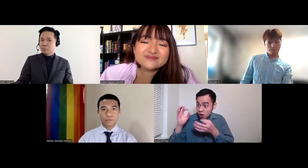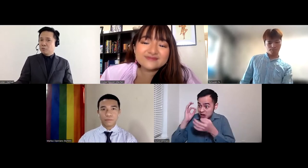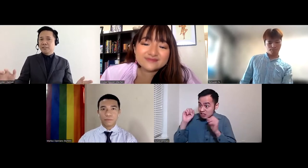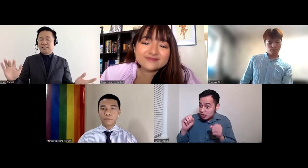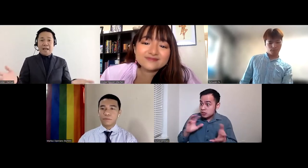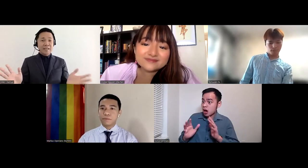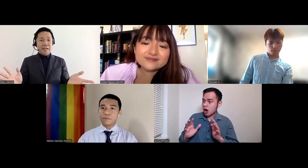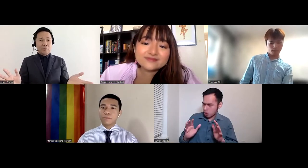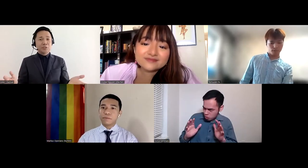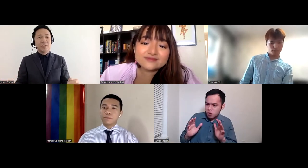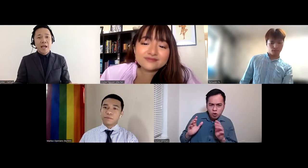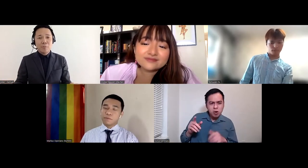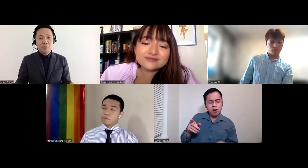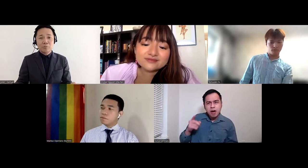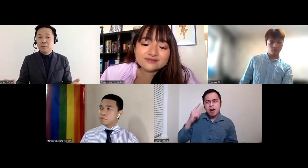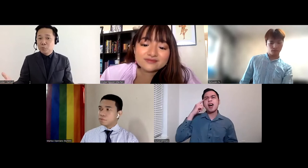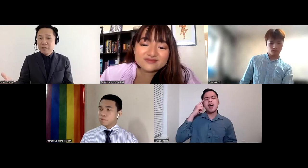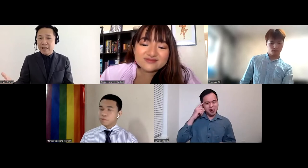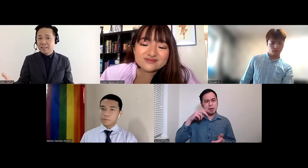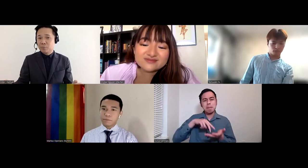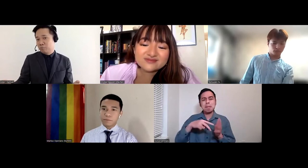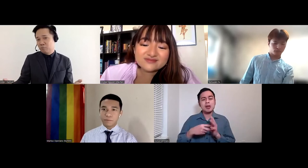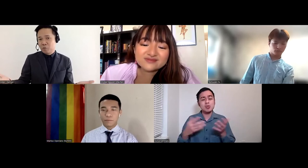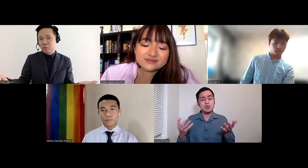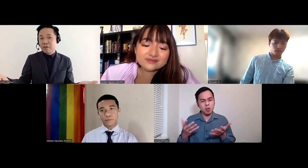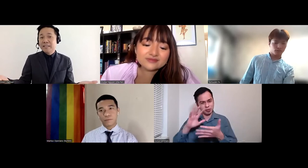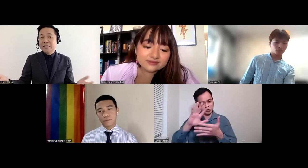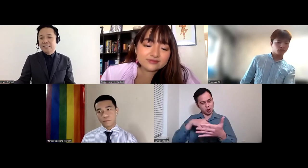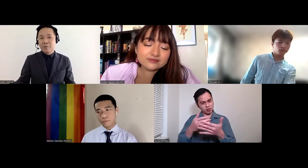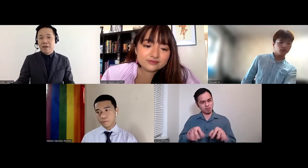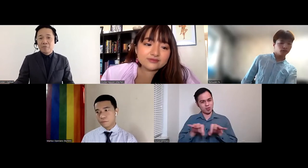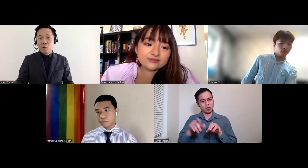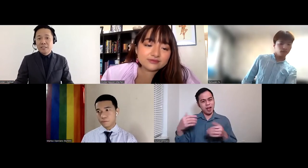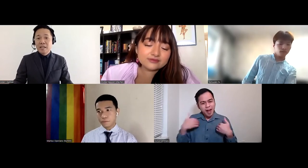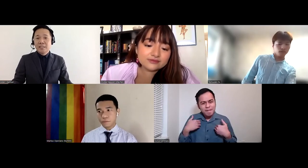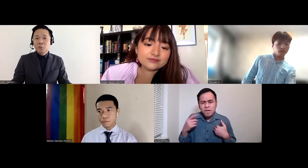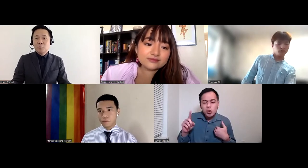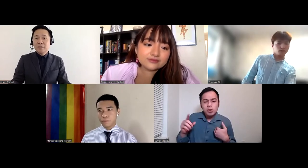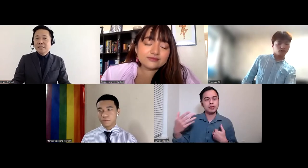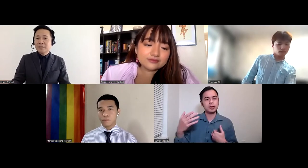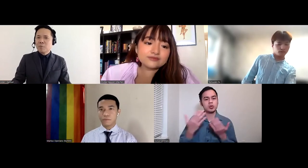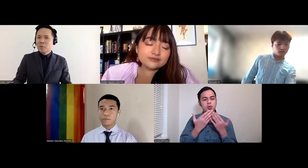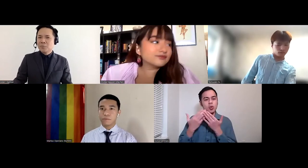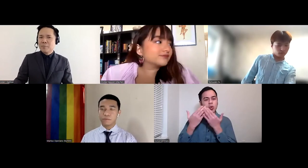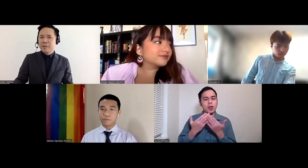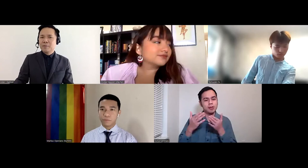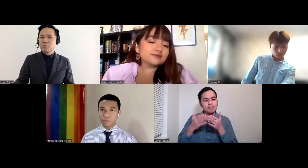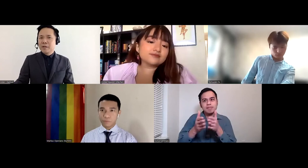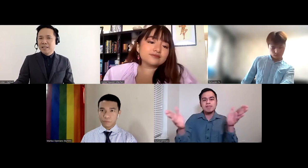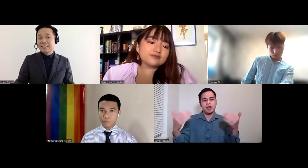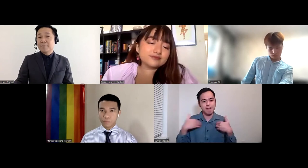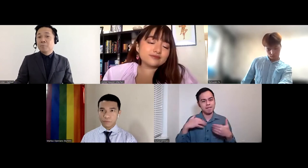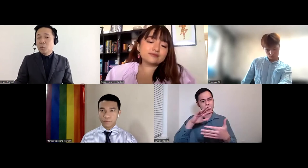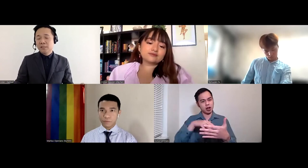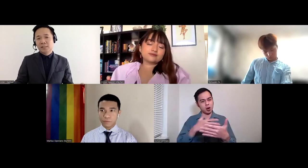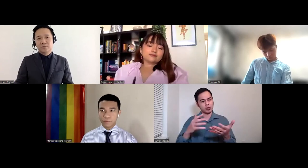could use sign language and we could communicate, you know, very easily with everyone. So that's when I begin to